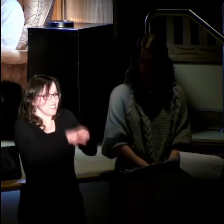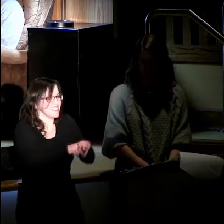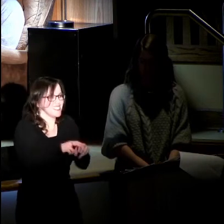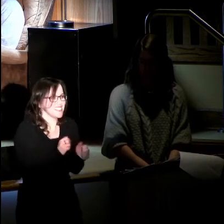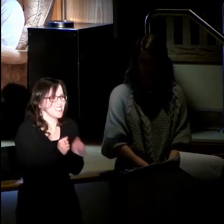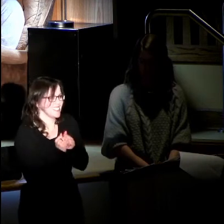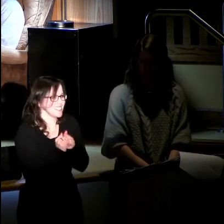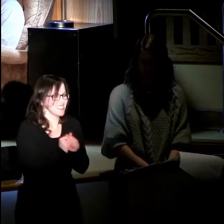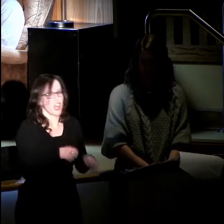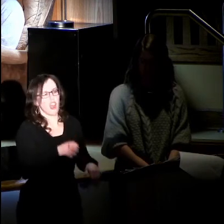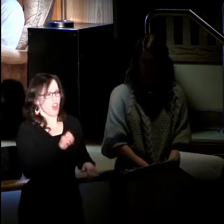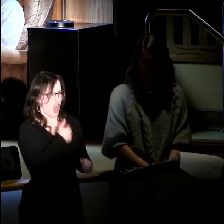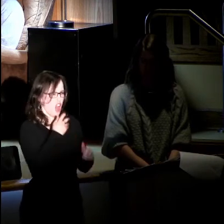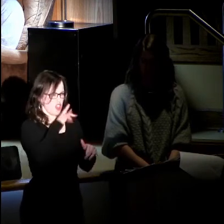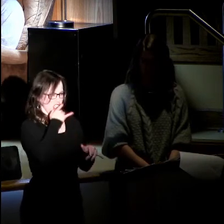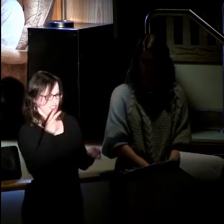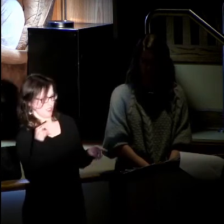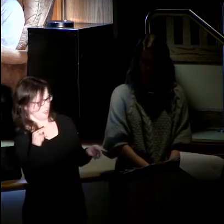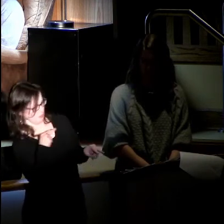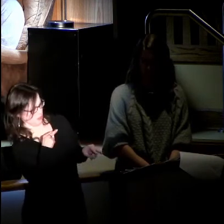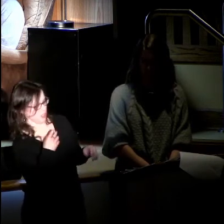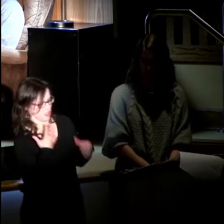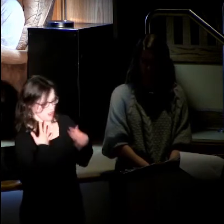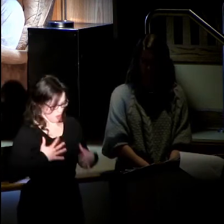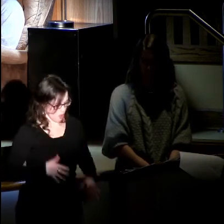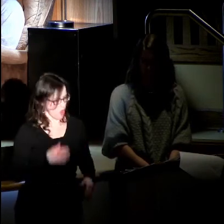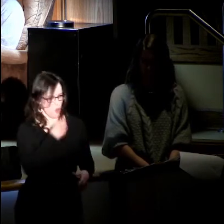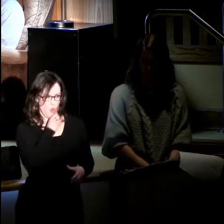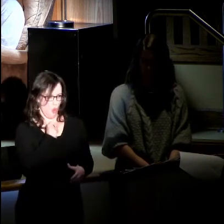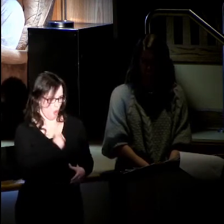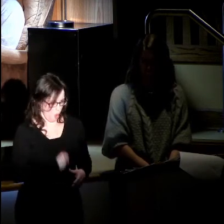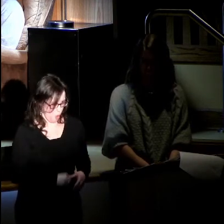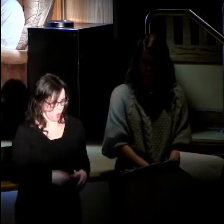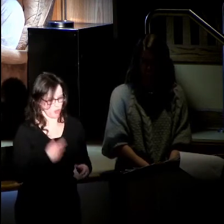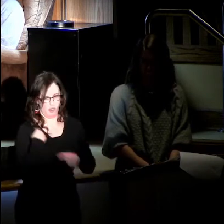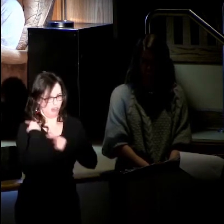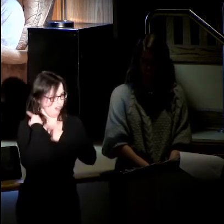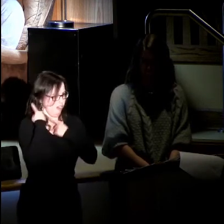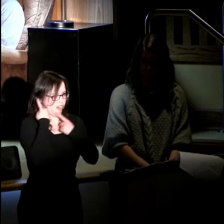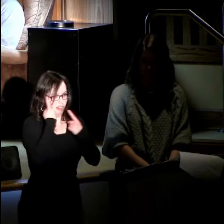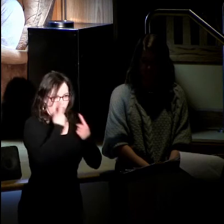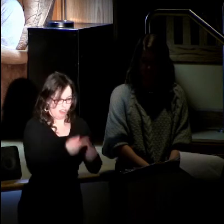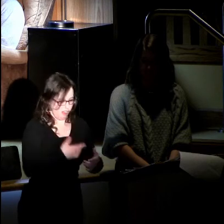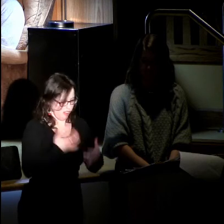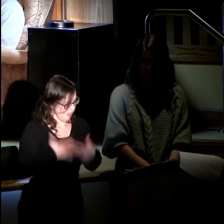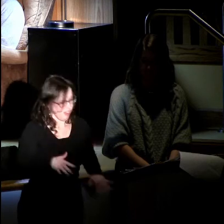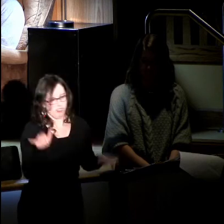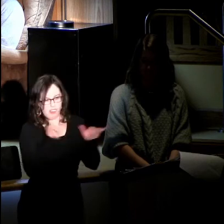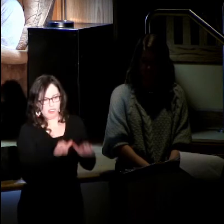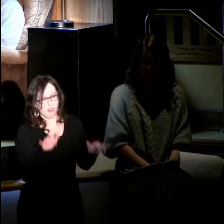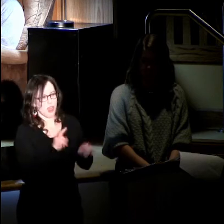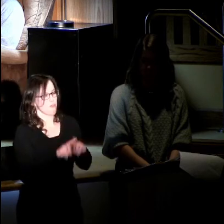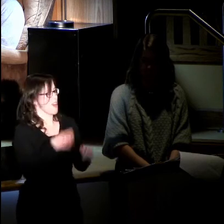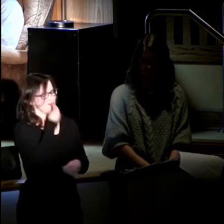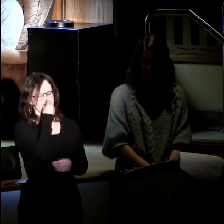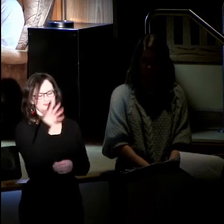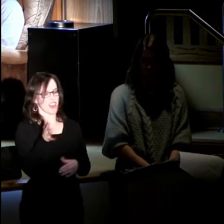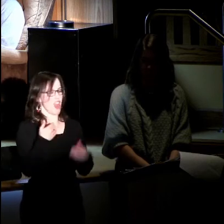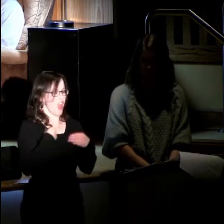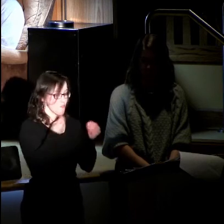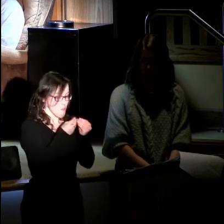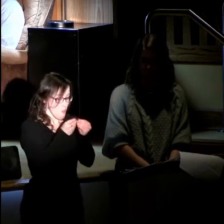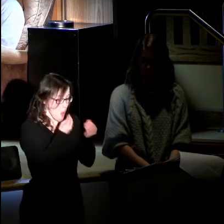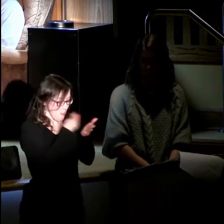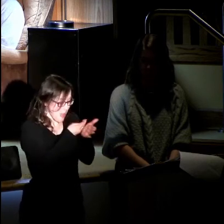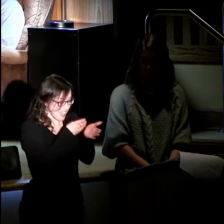looked at us rather strangely since we were all wearing the same clothes we'd been wearing all year long, but I didn't care. I had more money in my hand than they had ever dreamed